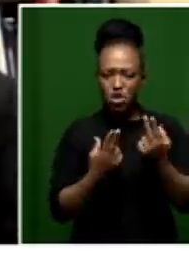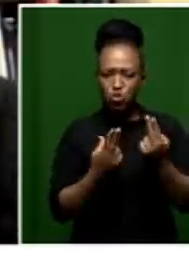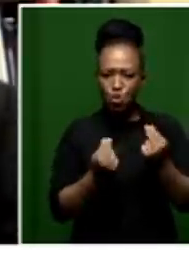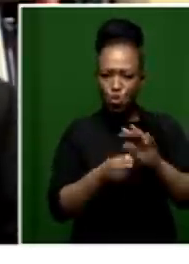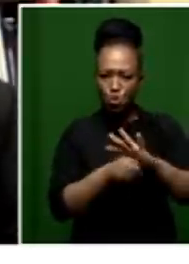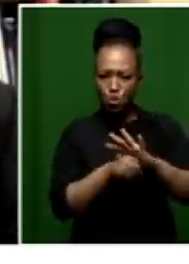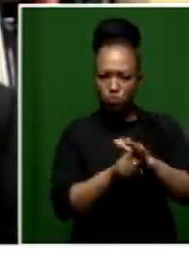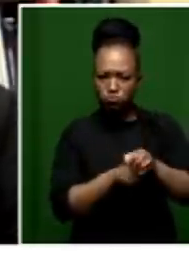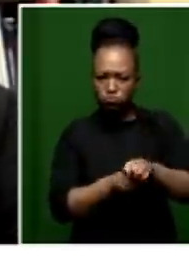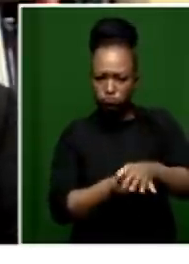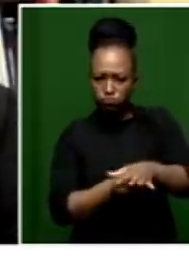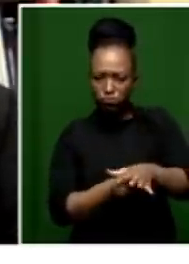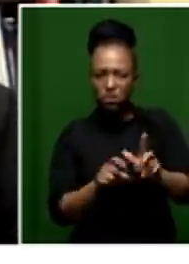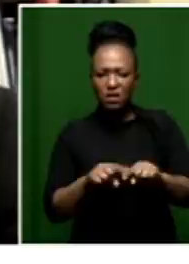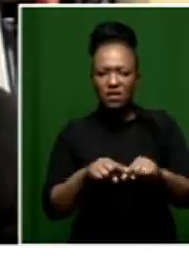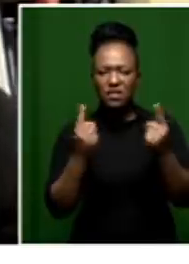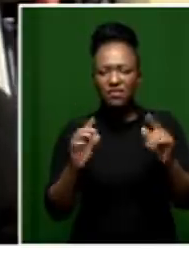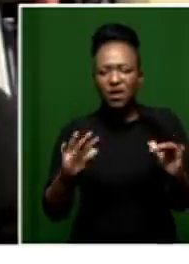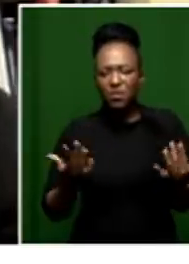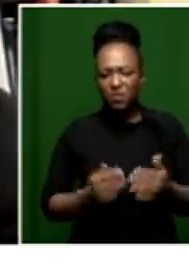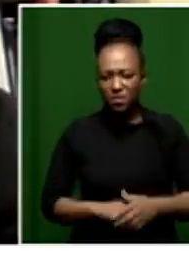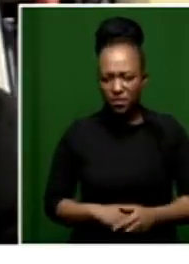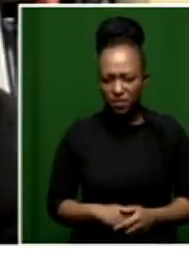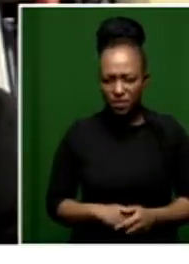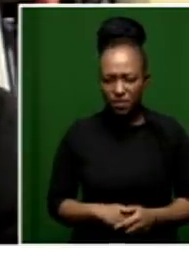it differ if any significant way at all?